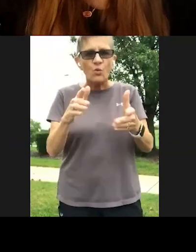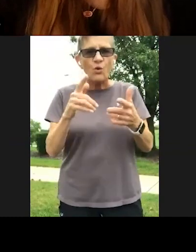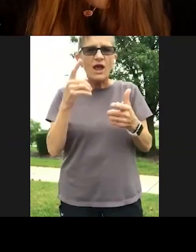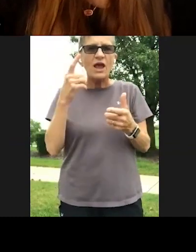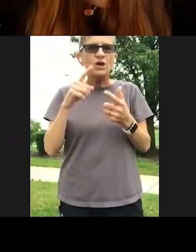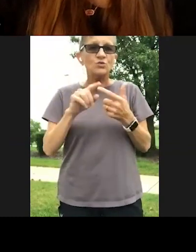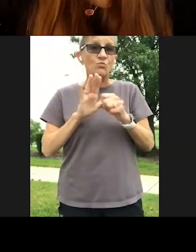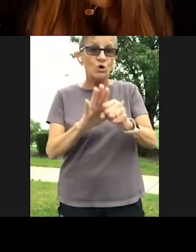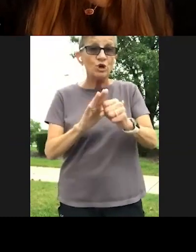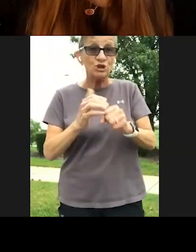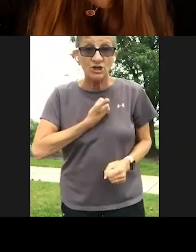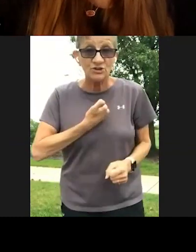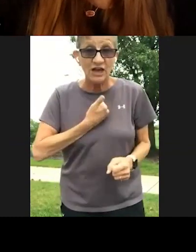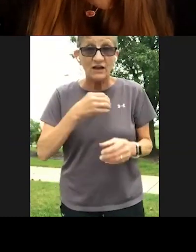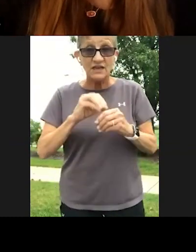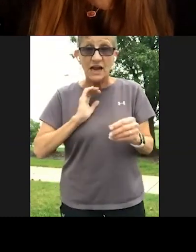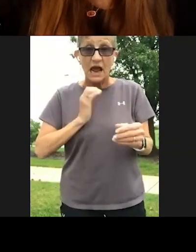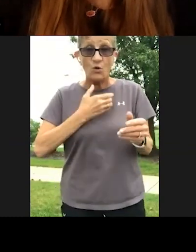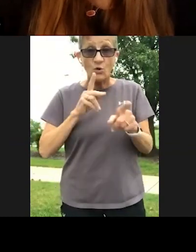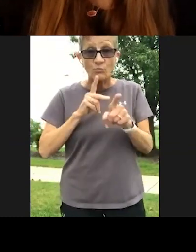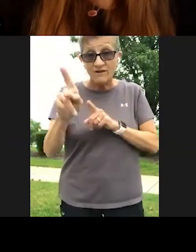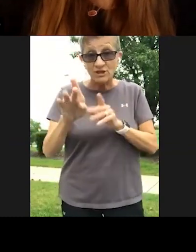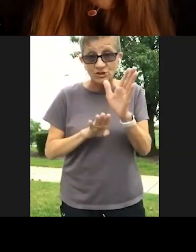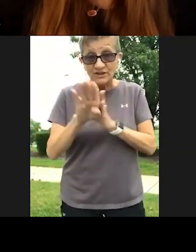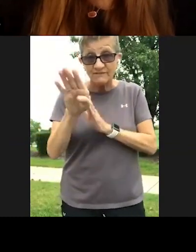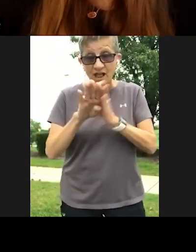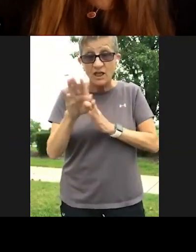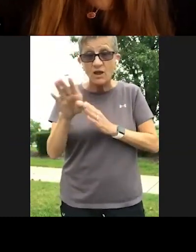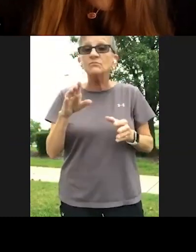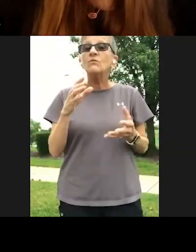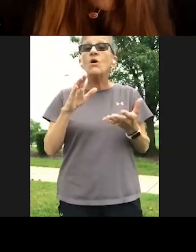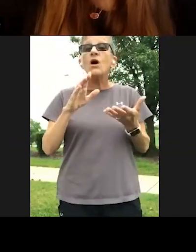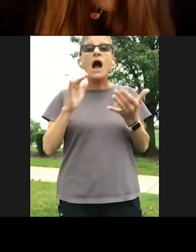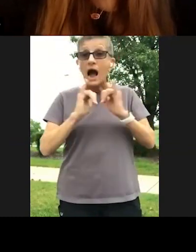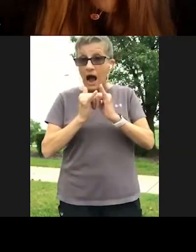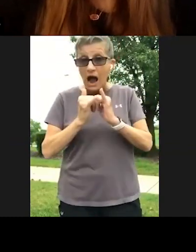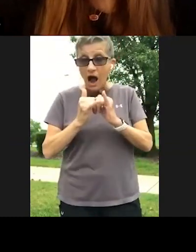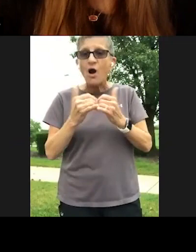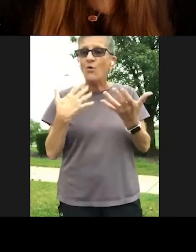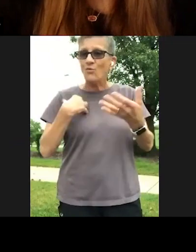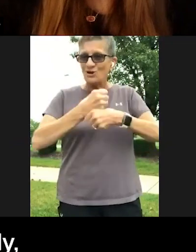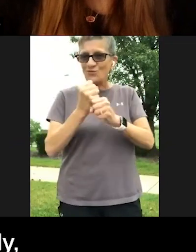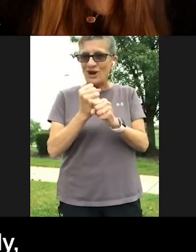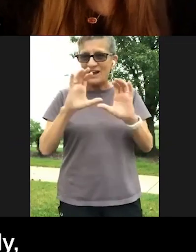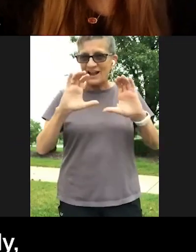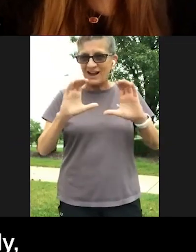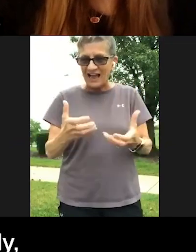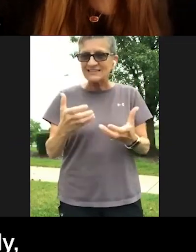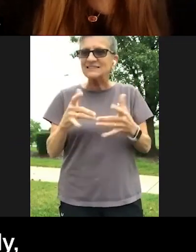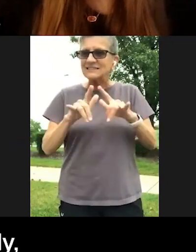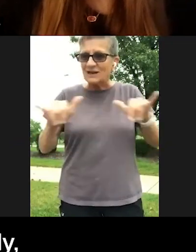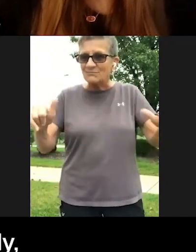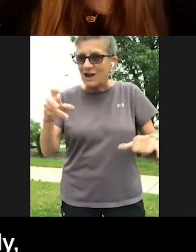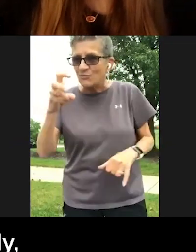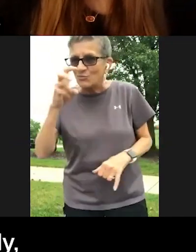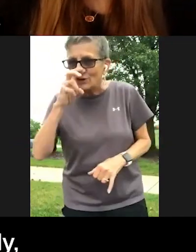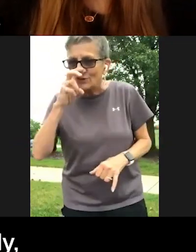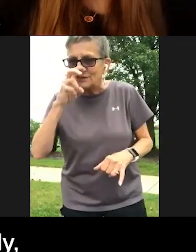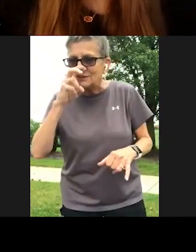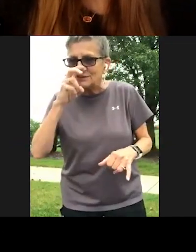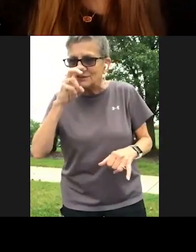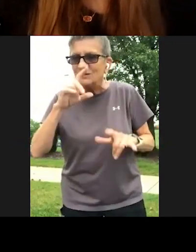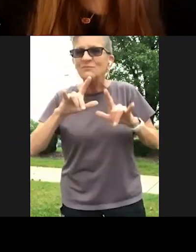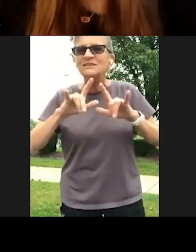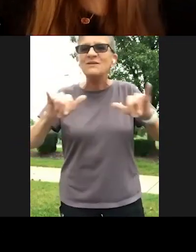development, such that we can create classes that are really, really rigorous and also that are really, really